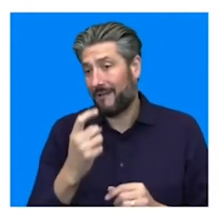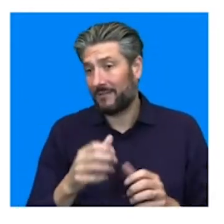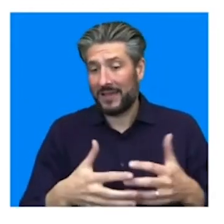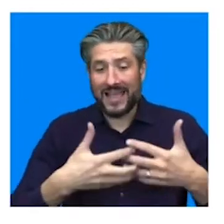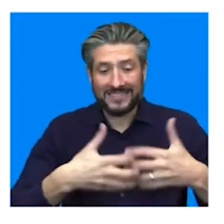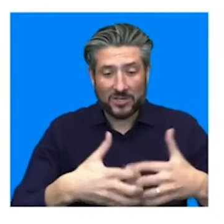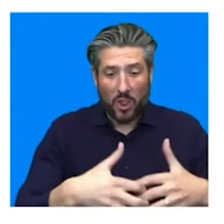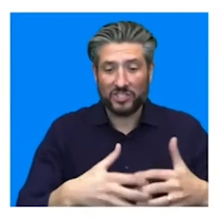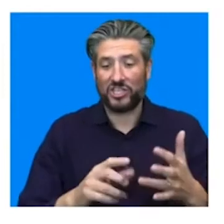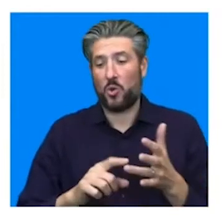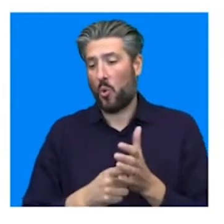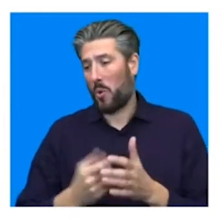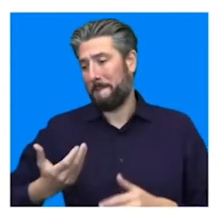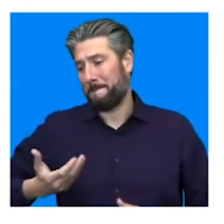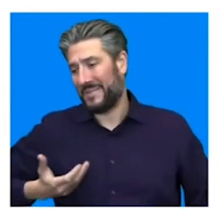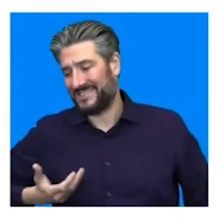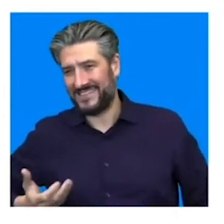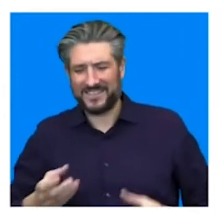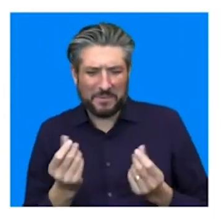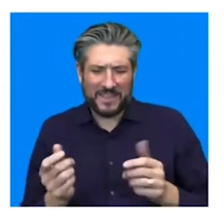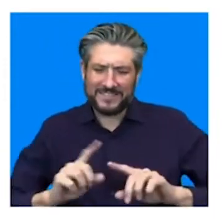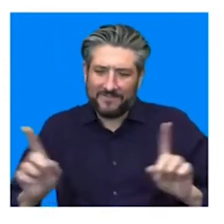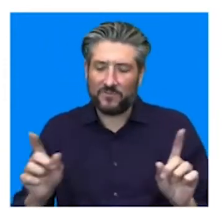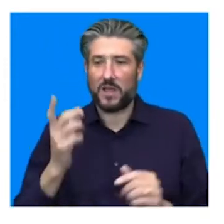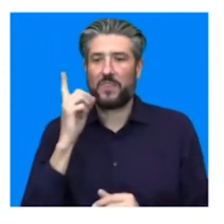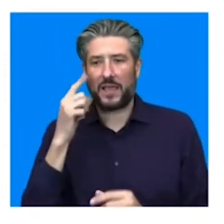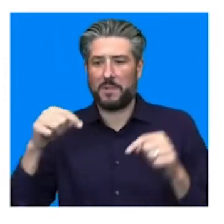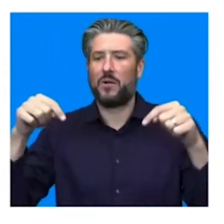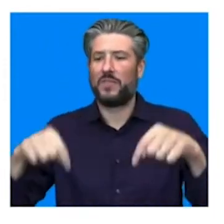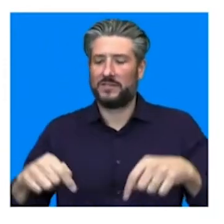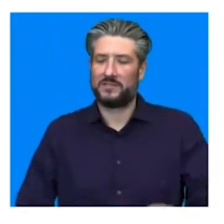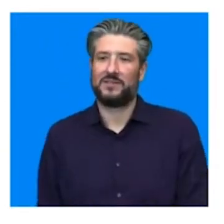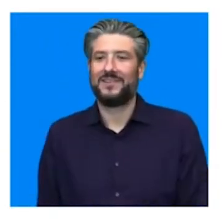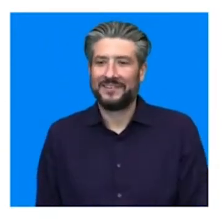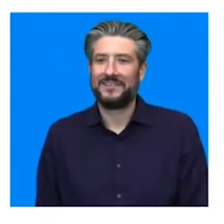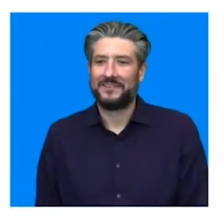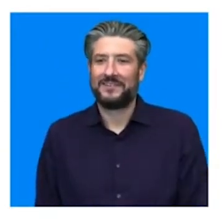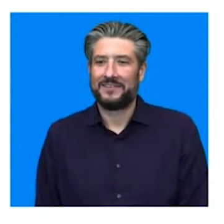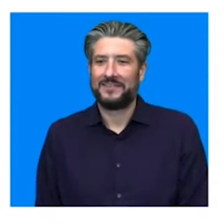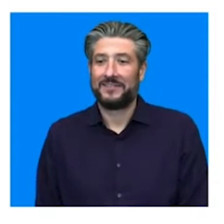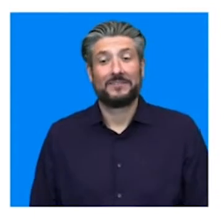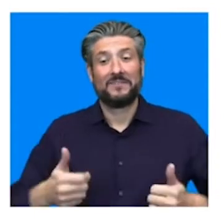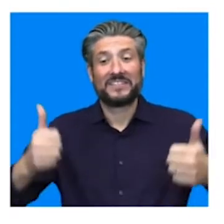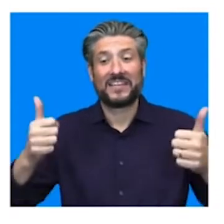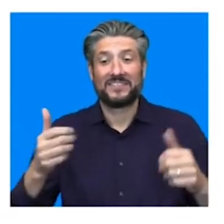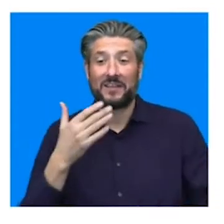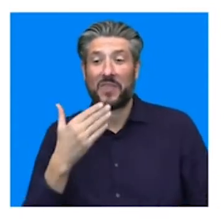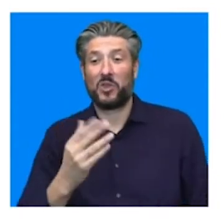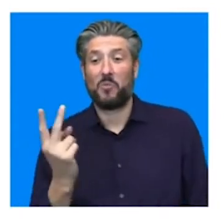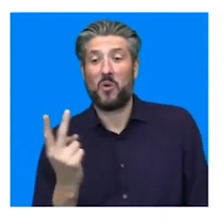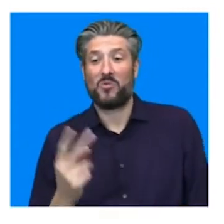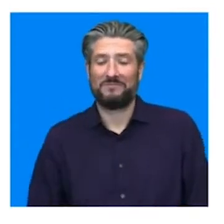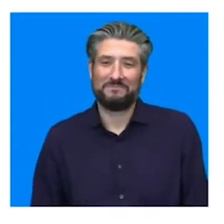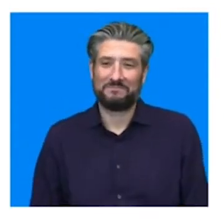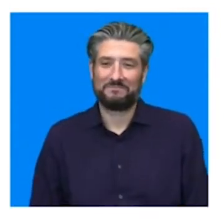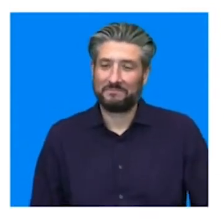businesses, etc. So do it in this area. That's my advice. Fantastic. Thank you, guys. Thank you so much, Emma. It's